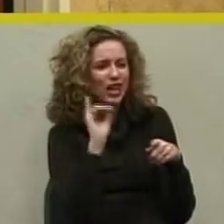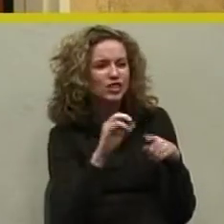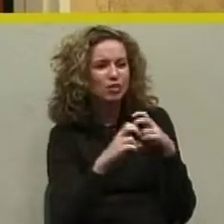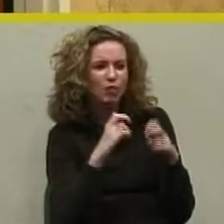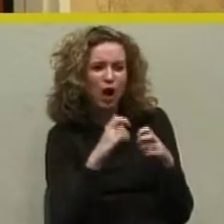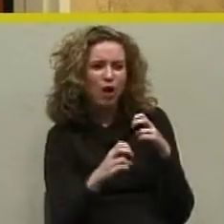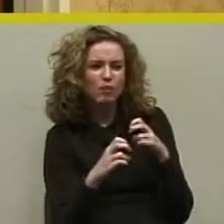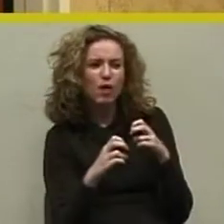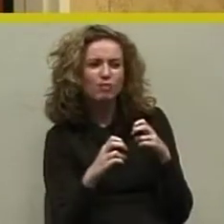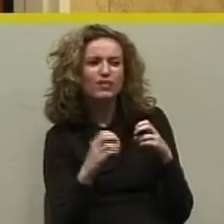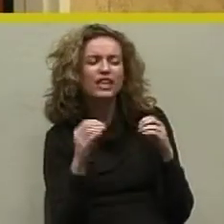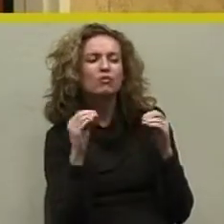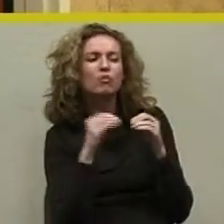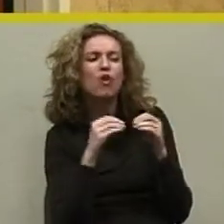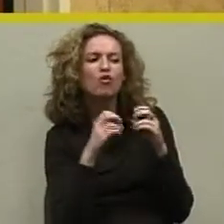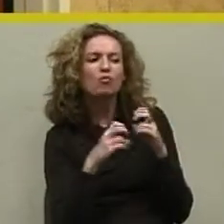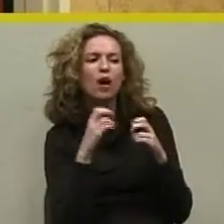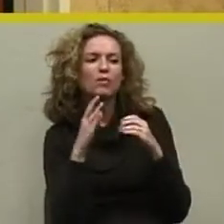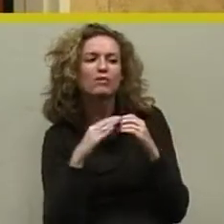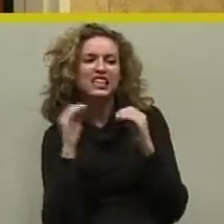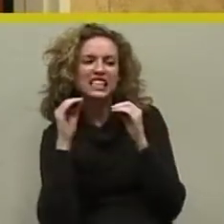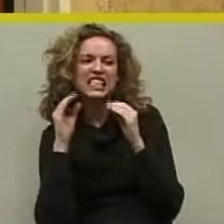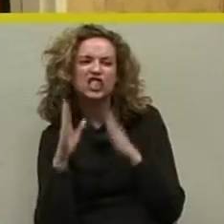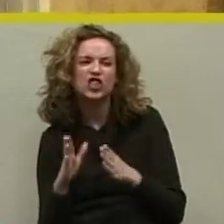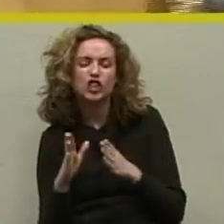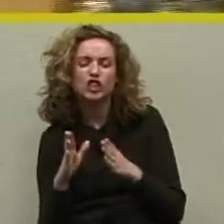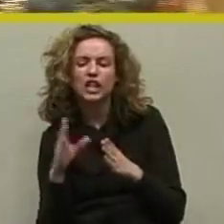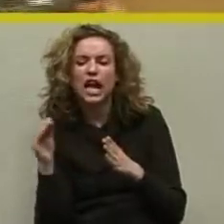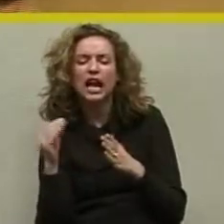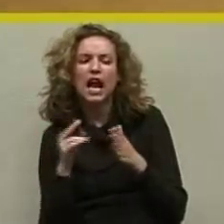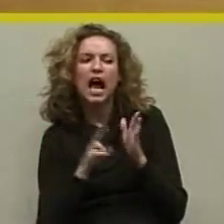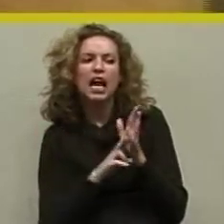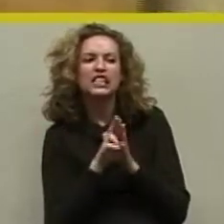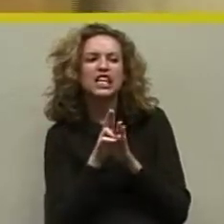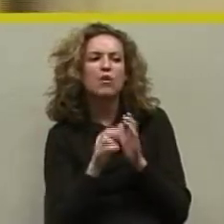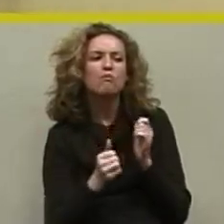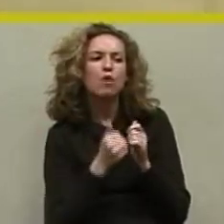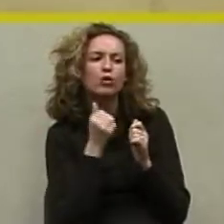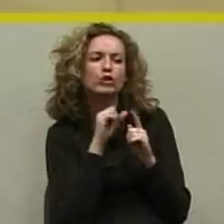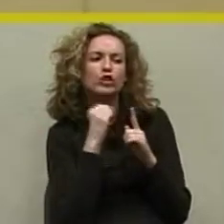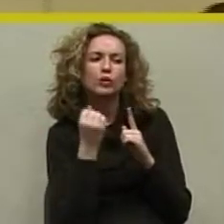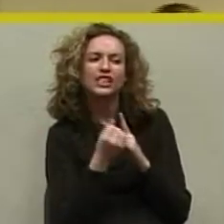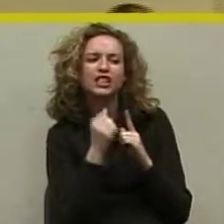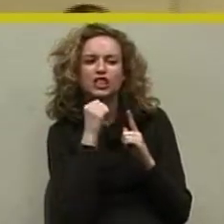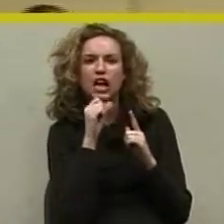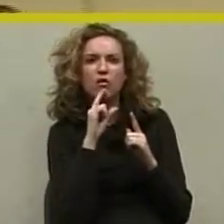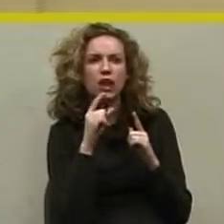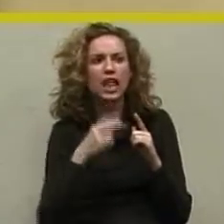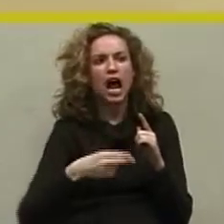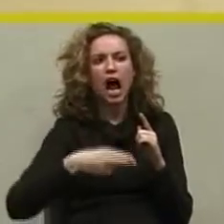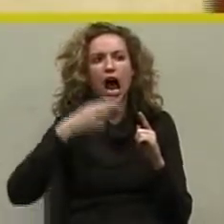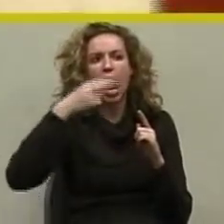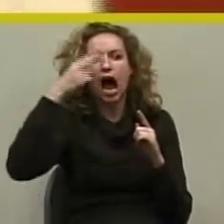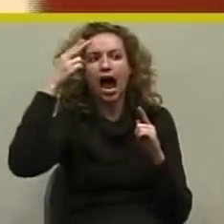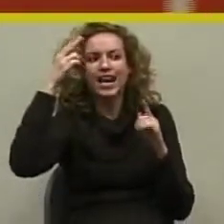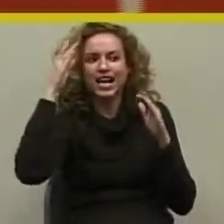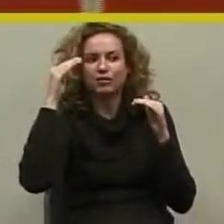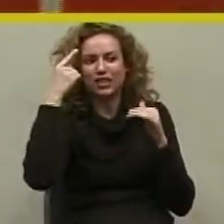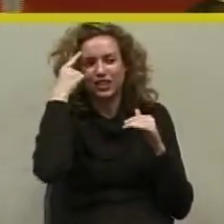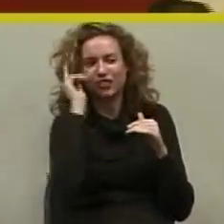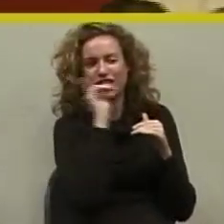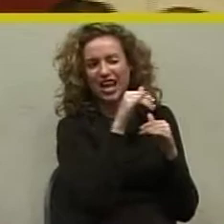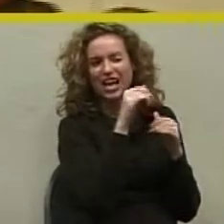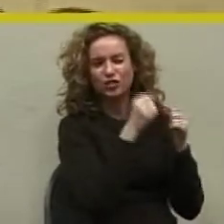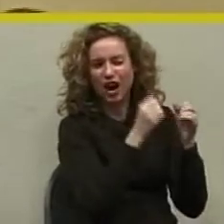less than cooperative. And frankly, most situations, there will not be a high expectation that the bus driver has to do anything besides drive